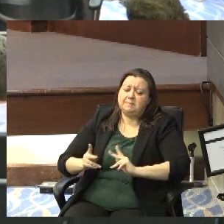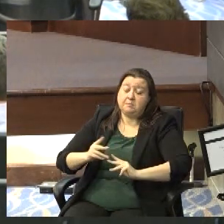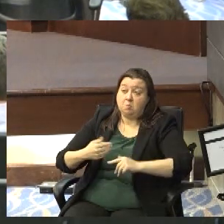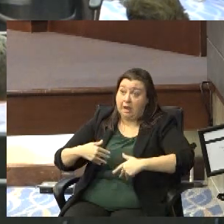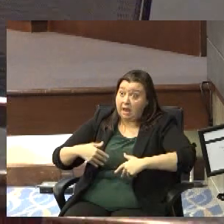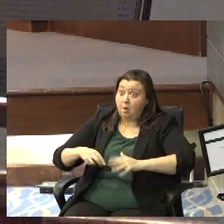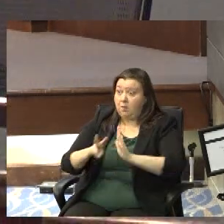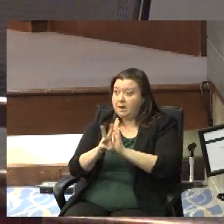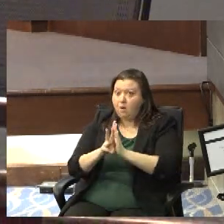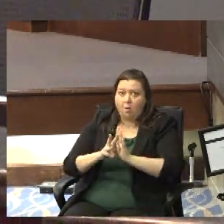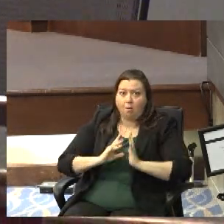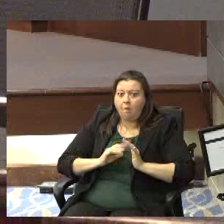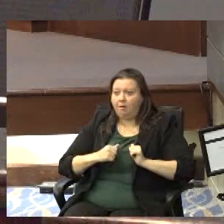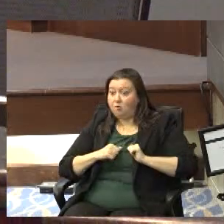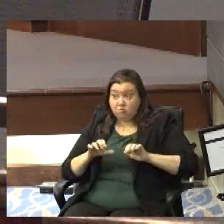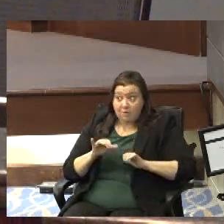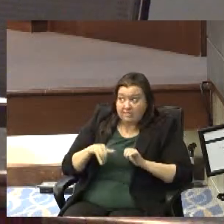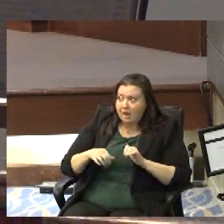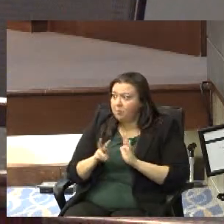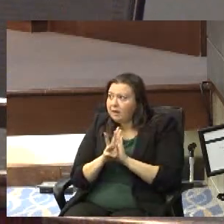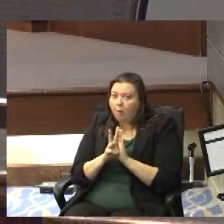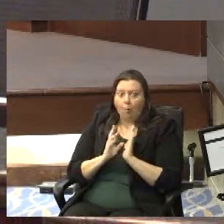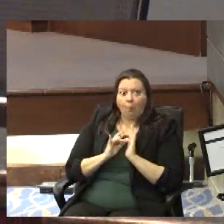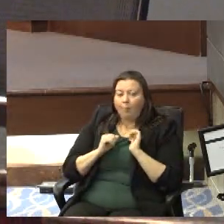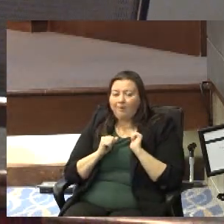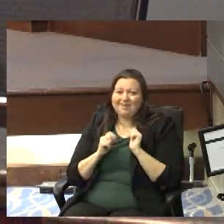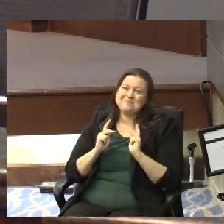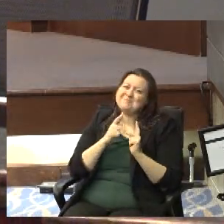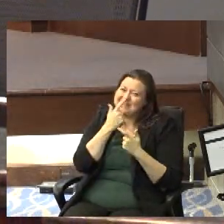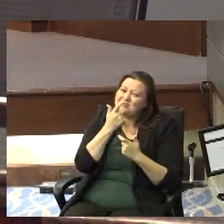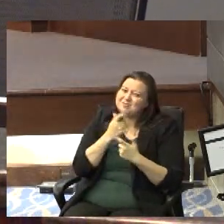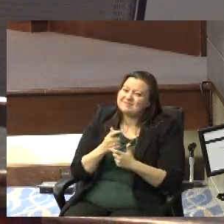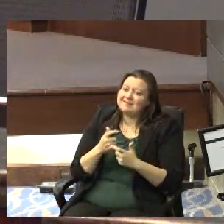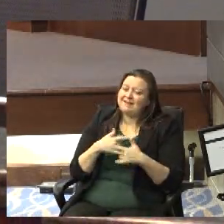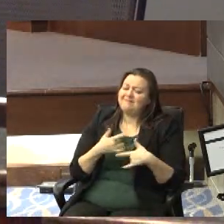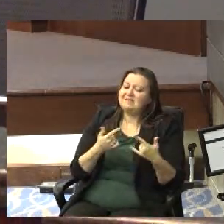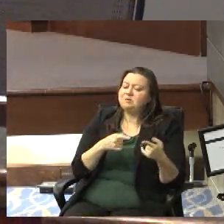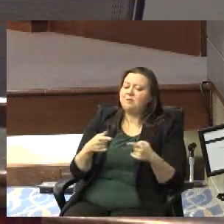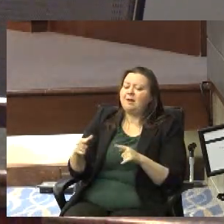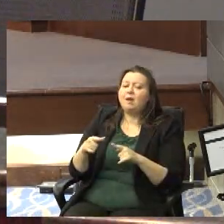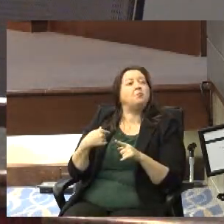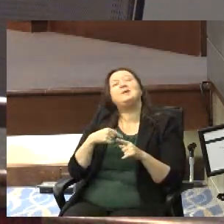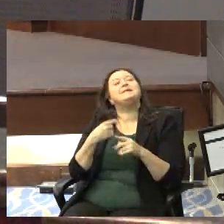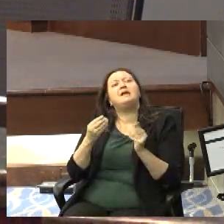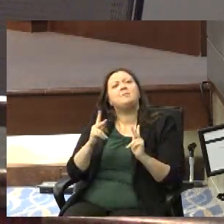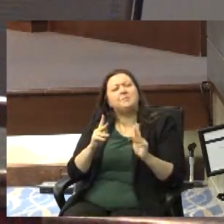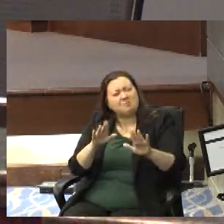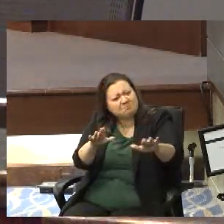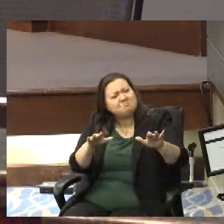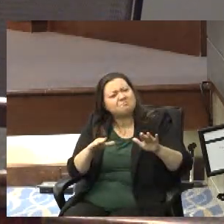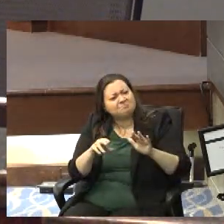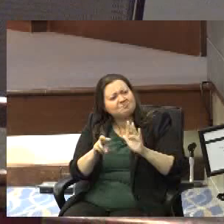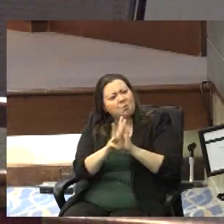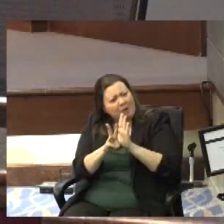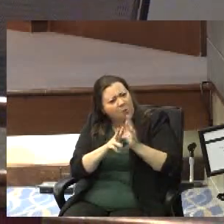wow, Waco's really doing. Y'all doing that in Waco? I have to tell the people, I mean, it's a city to what? Believe. I was like,